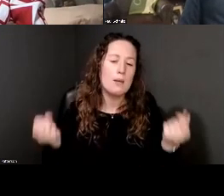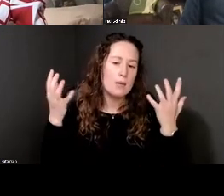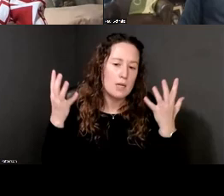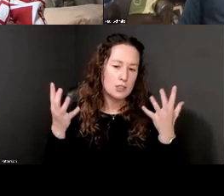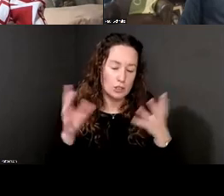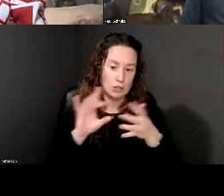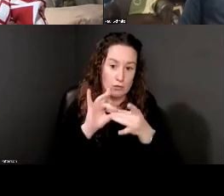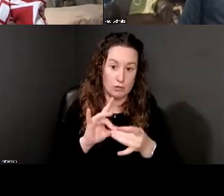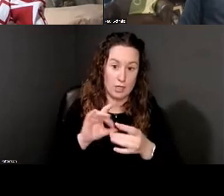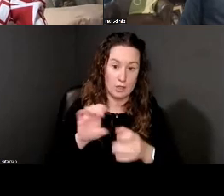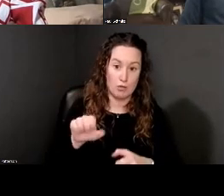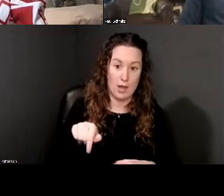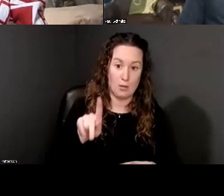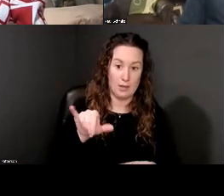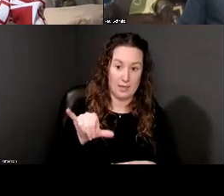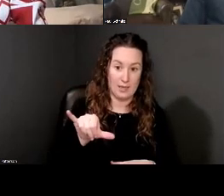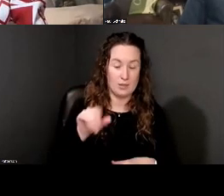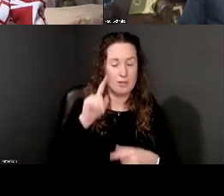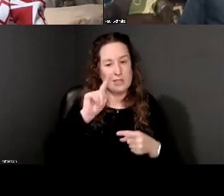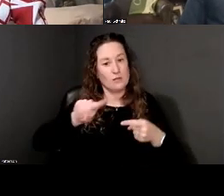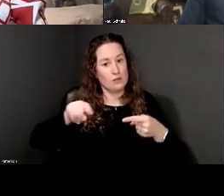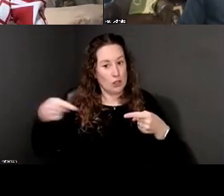I think that's the first thing, is